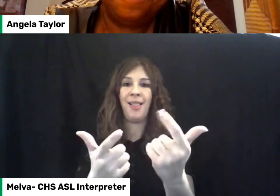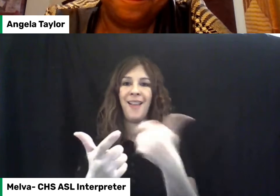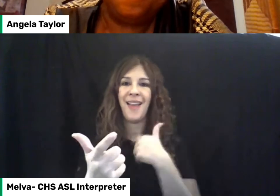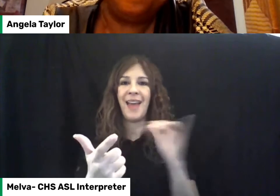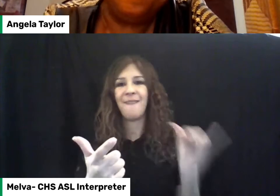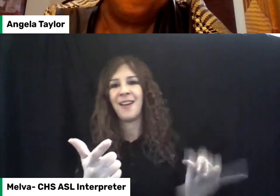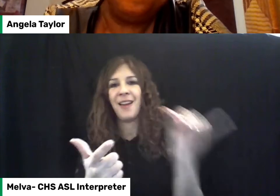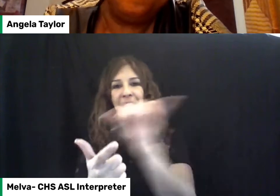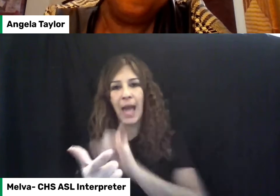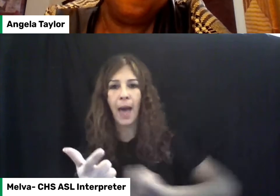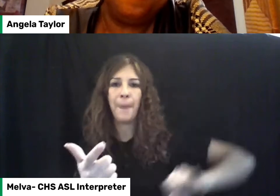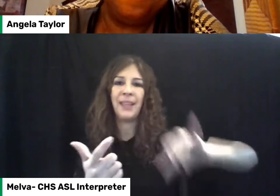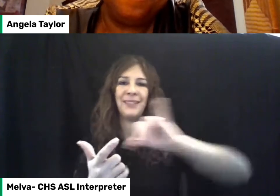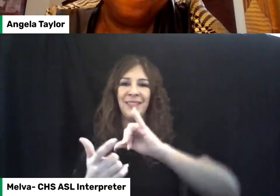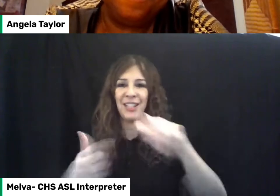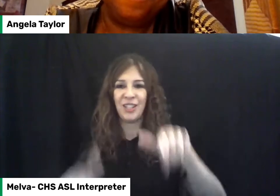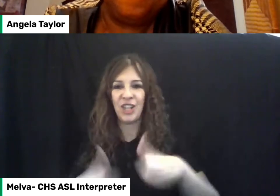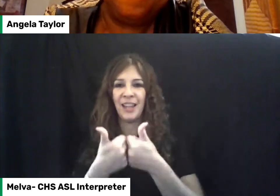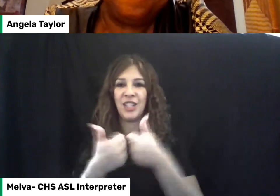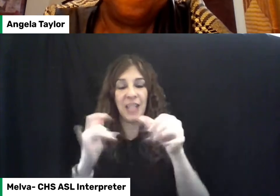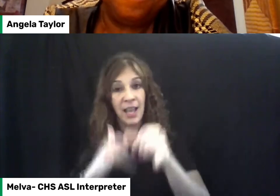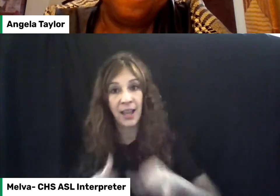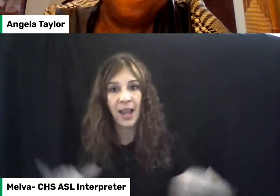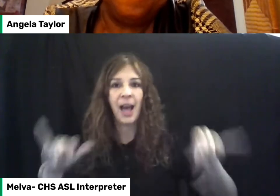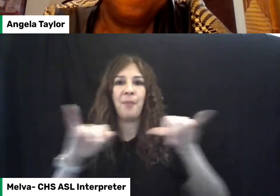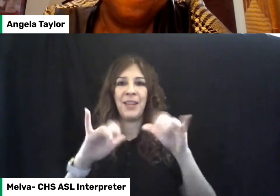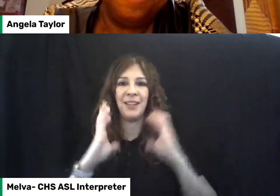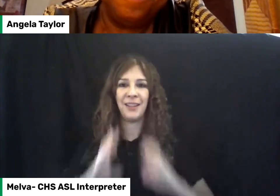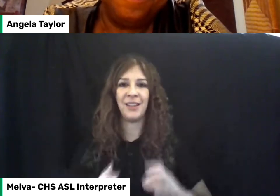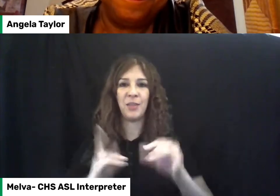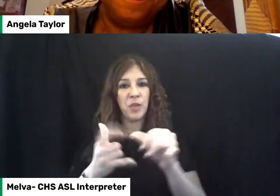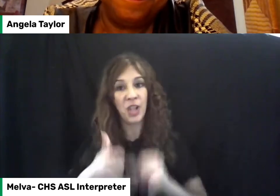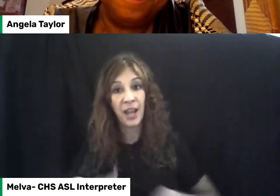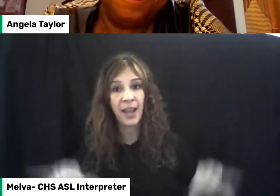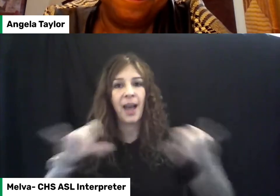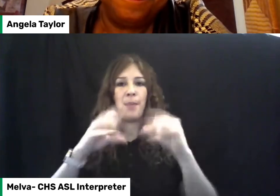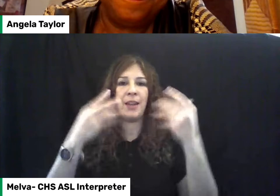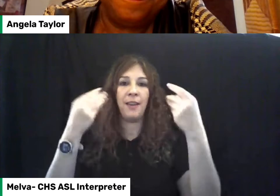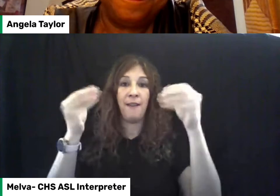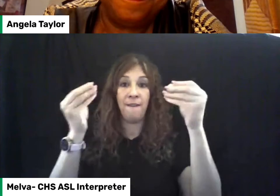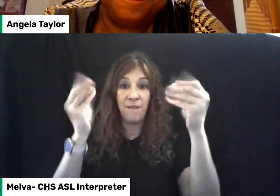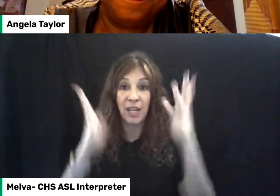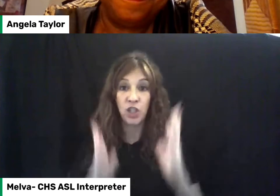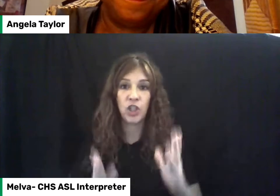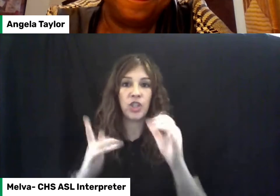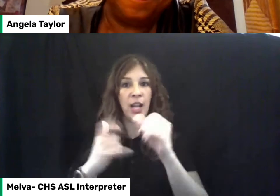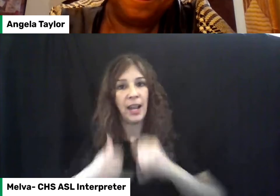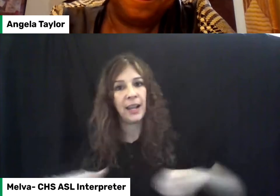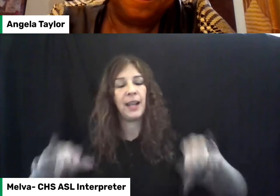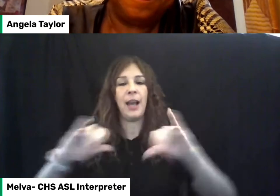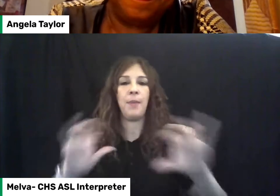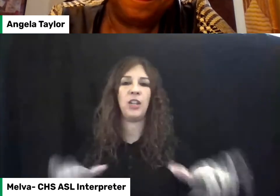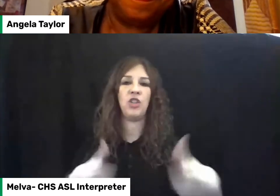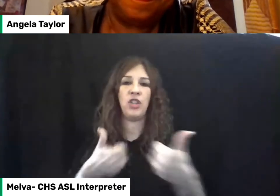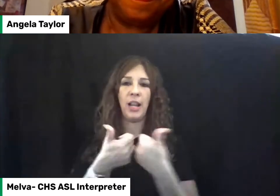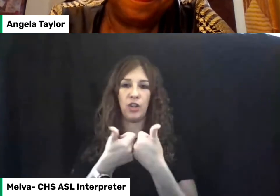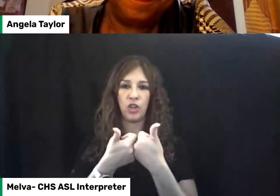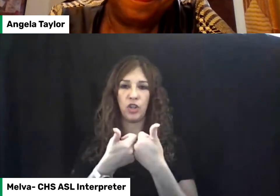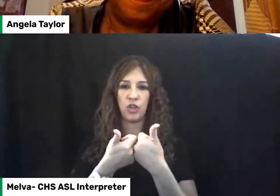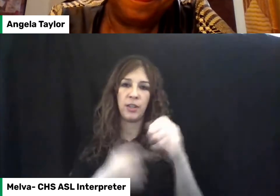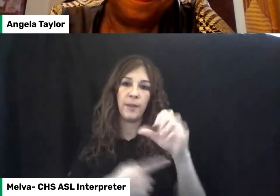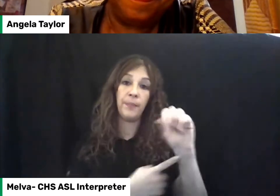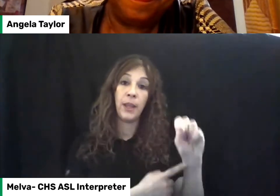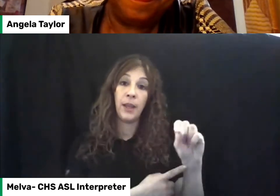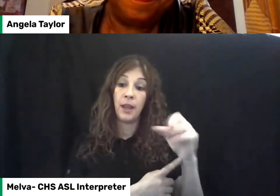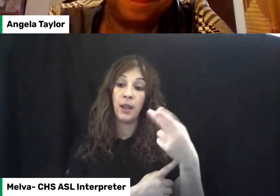vendors. We all have common customers, and we all have common challenges. So Sherry, would you share a little